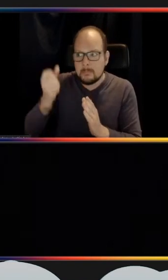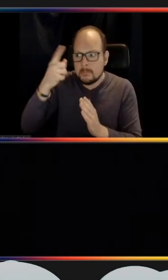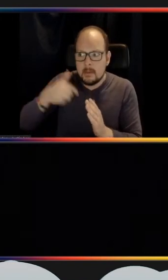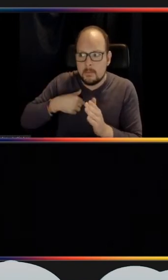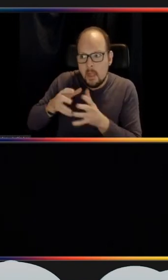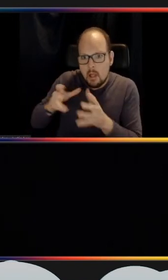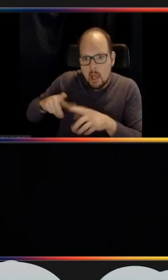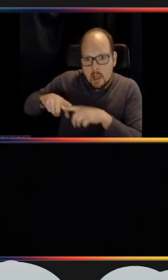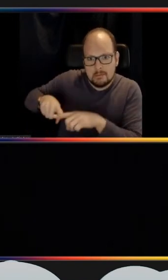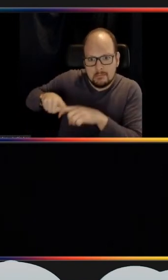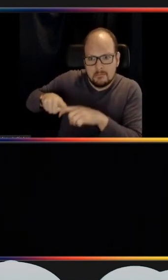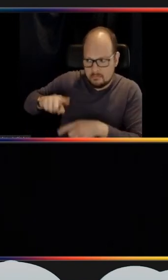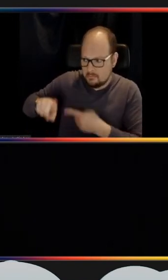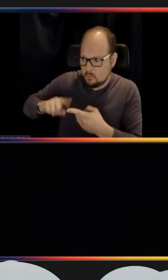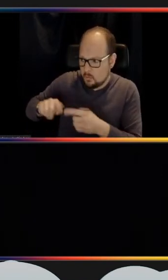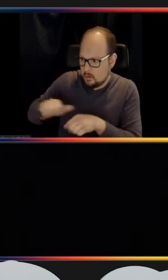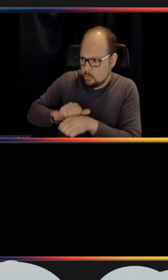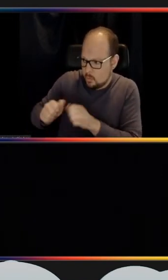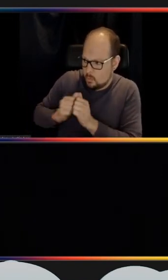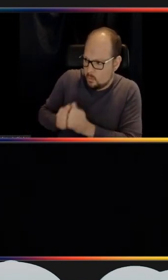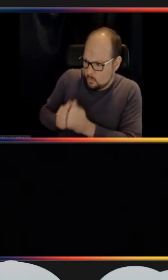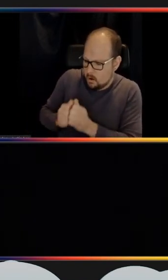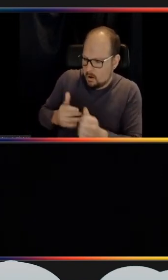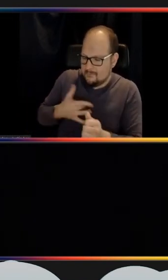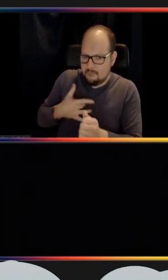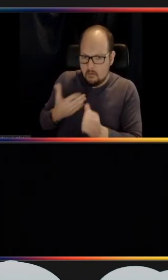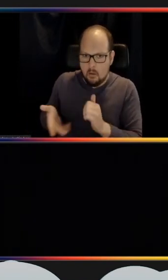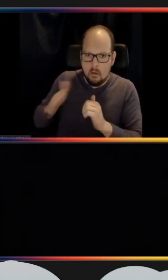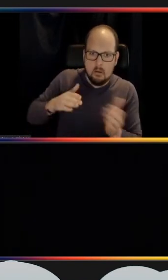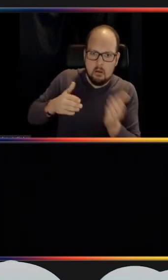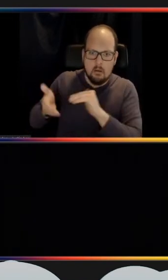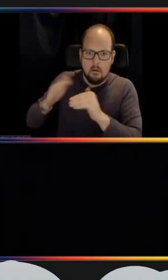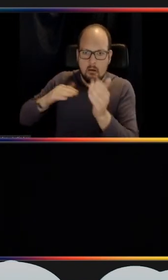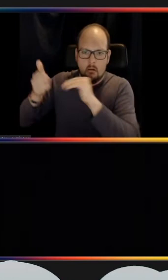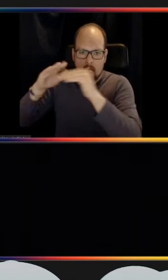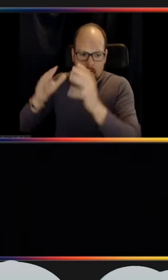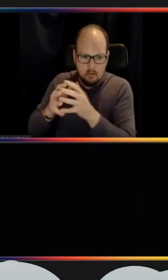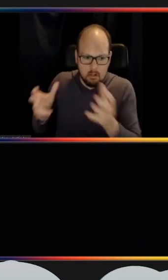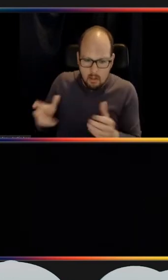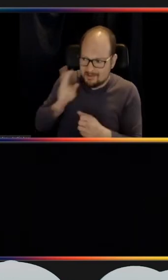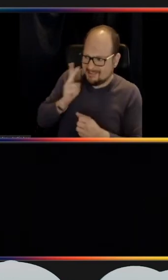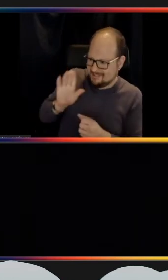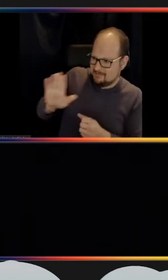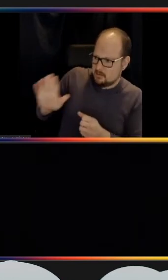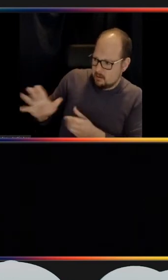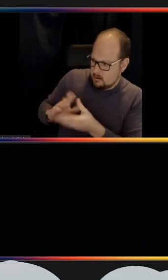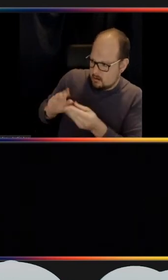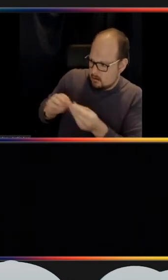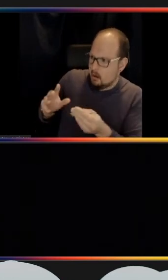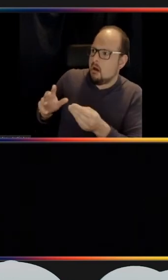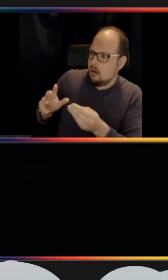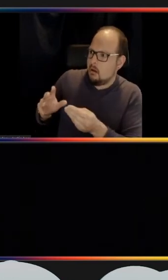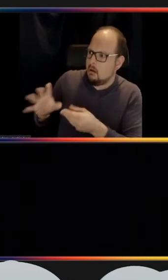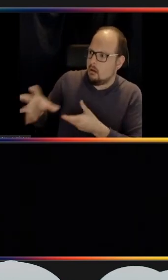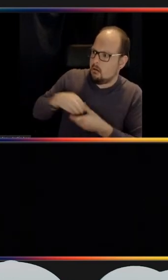on your scene partners when you're around people that talented, and they give you a lot of the information that you're taking in.